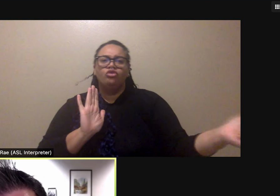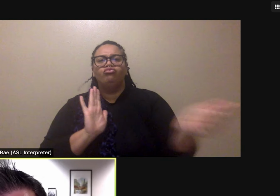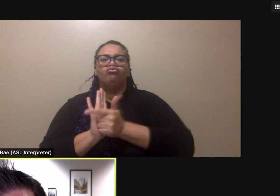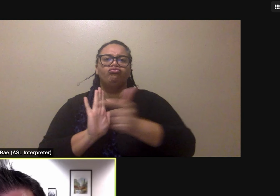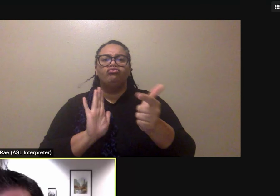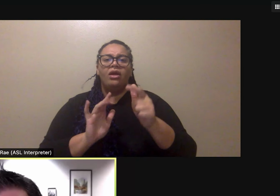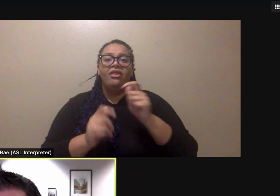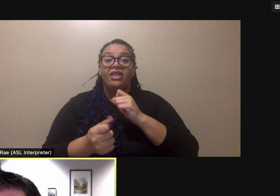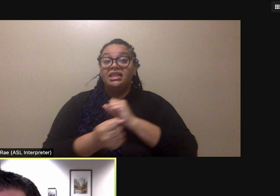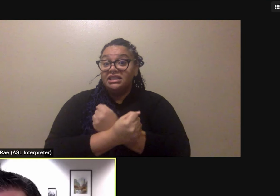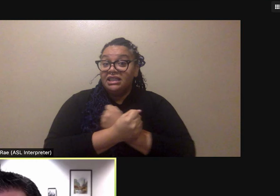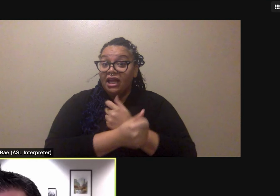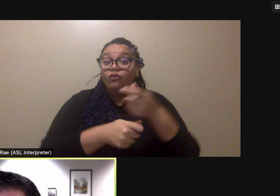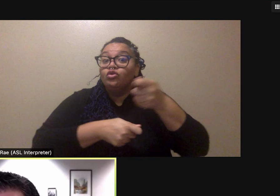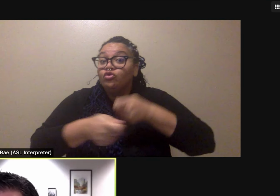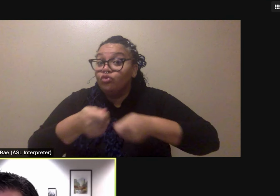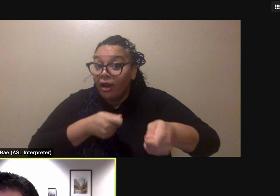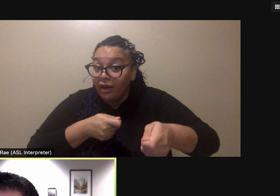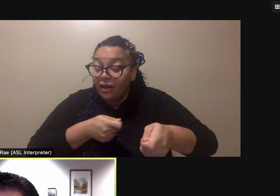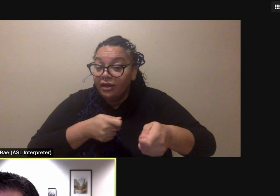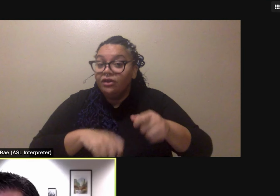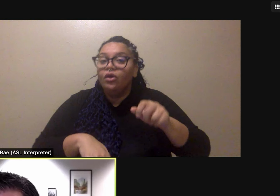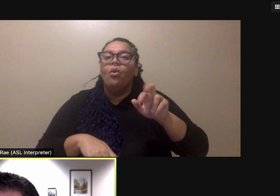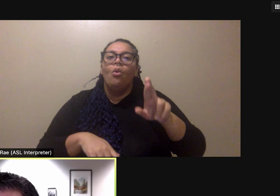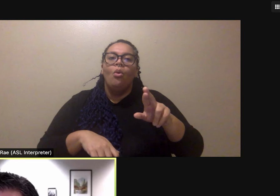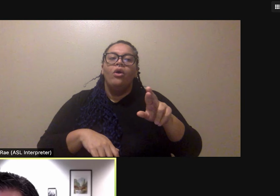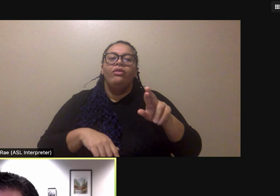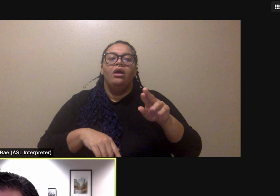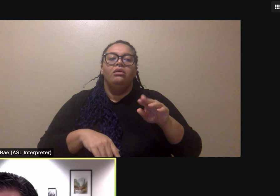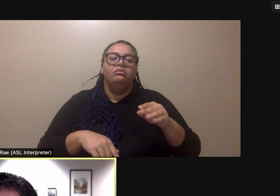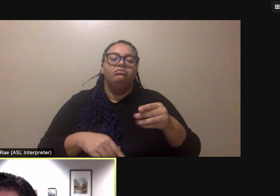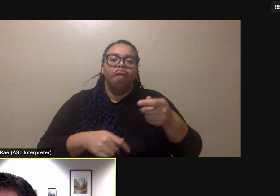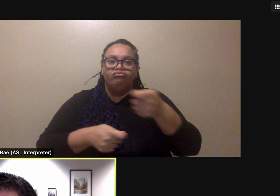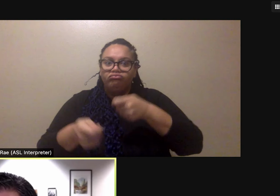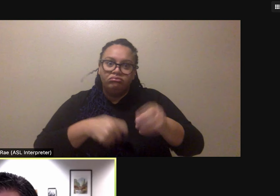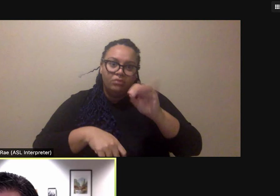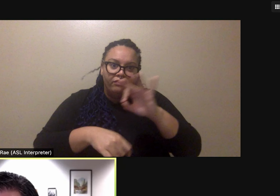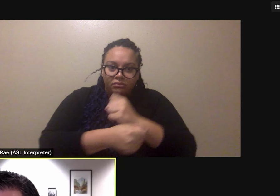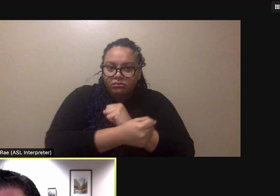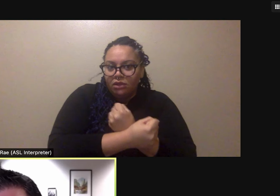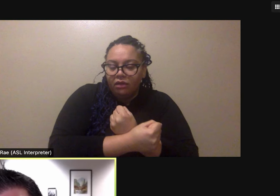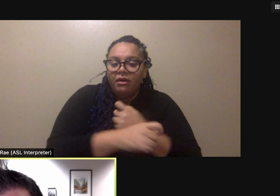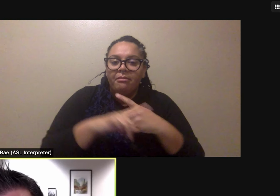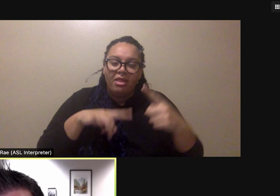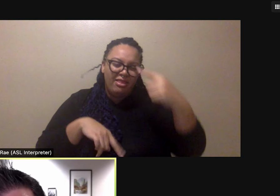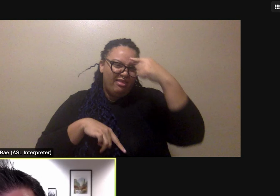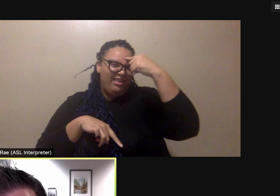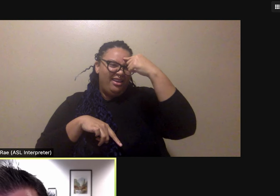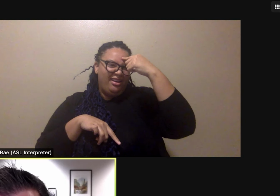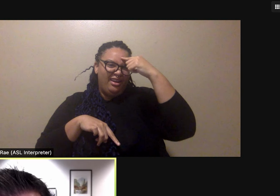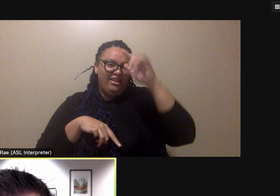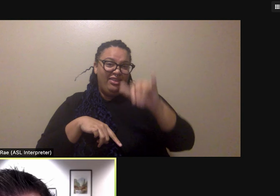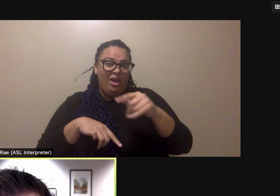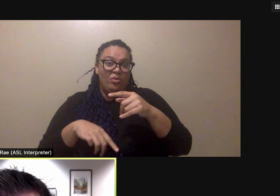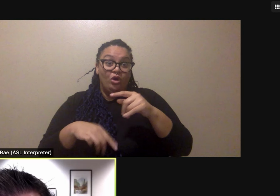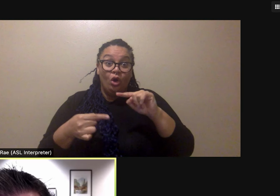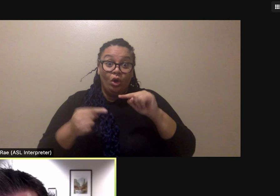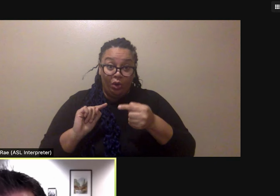trade, or the importation of slaves, but with the thinking that would actually